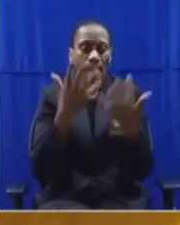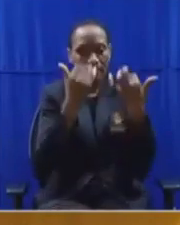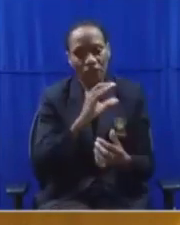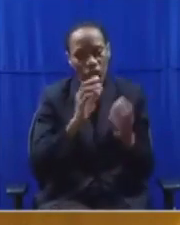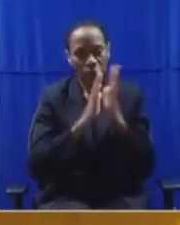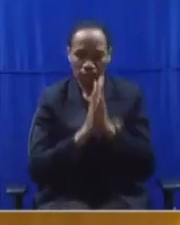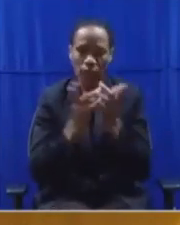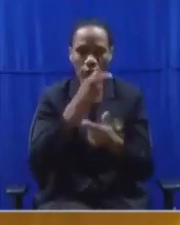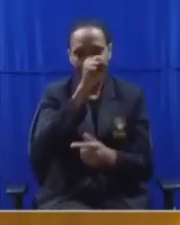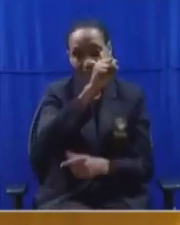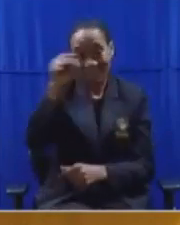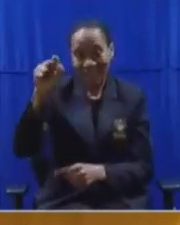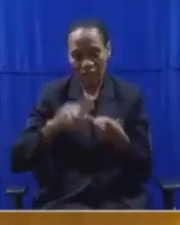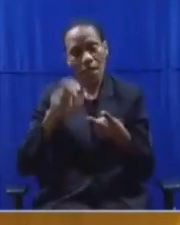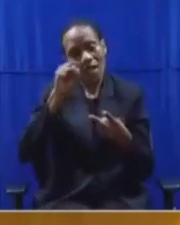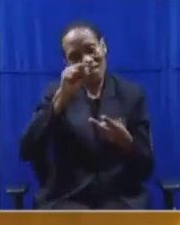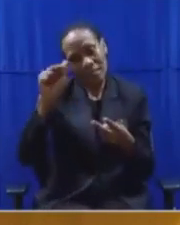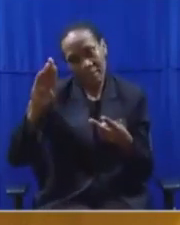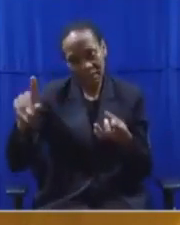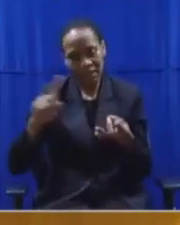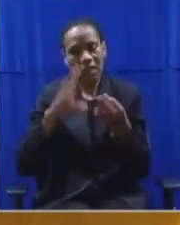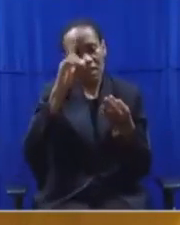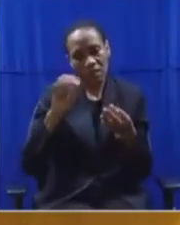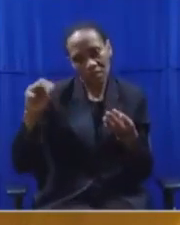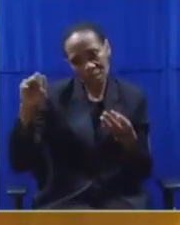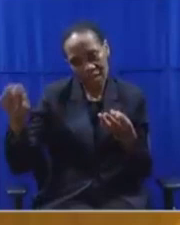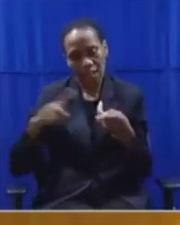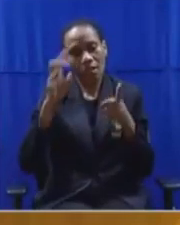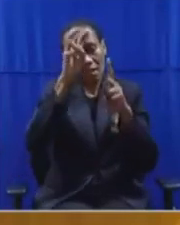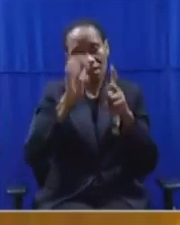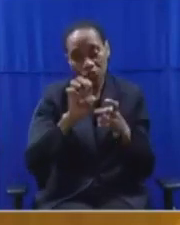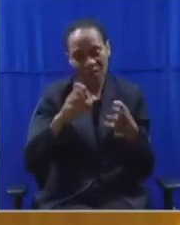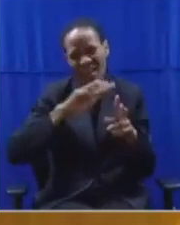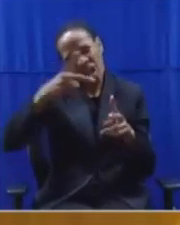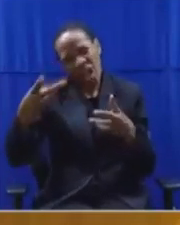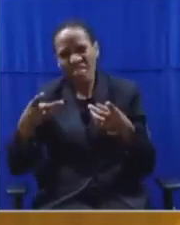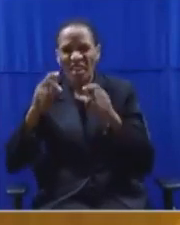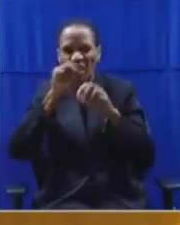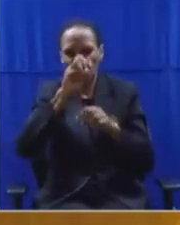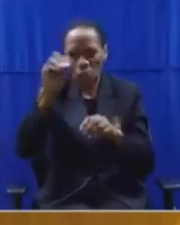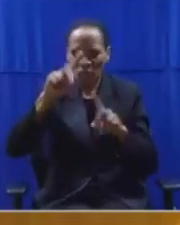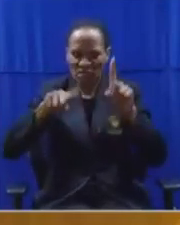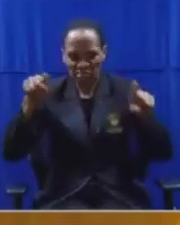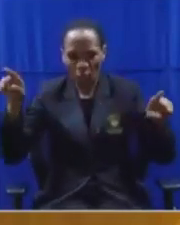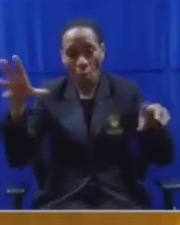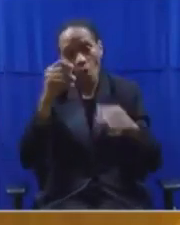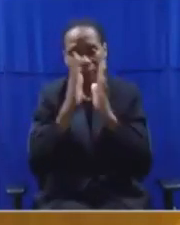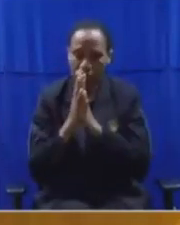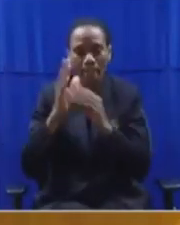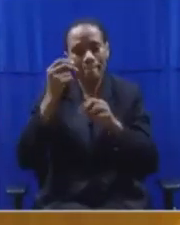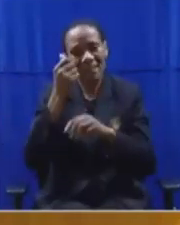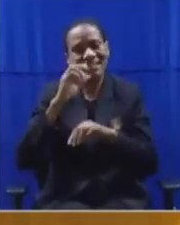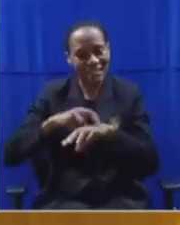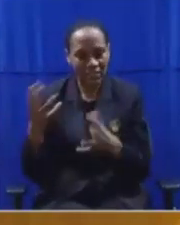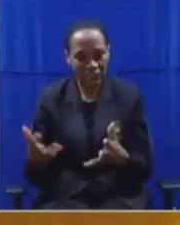requests for SAA, SABC, Denel, Eskom, and other financially challenged state-owned enterprises have increased,